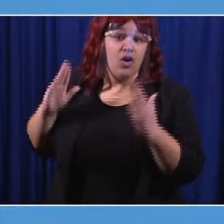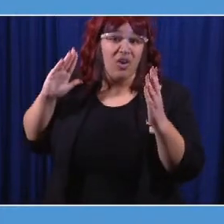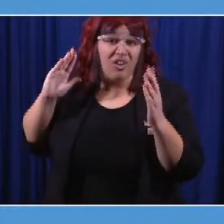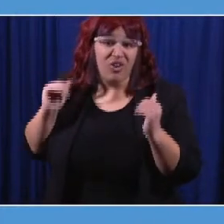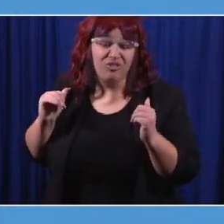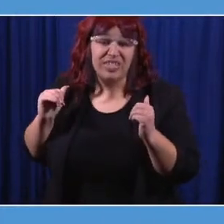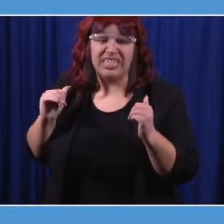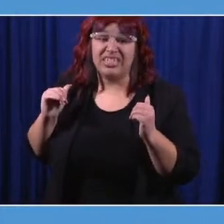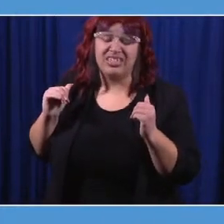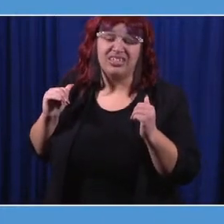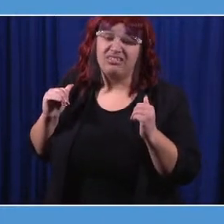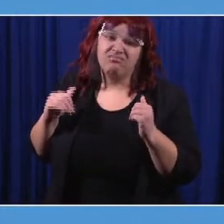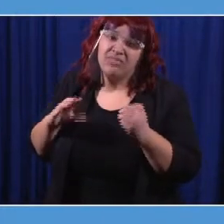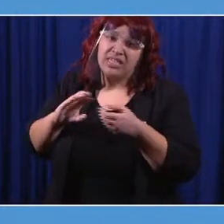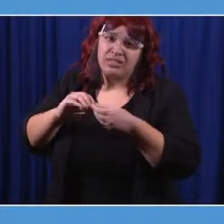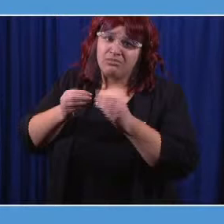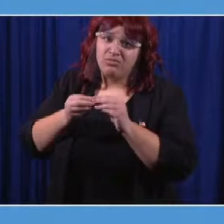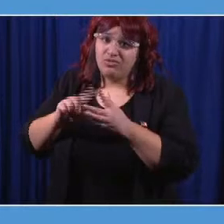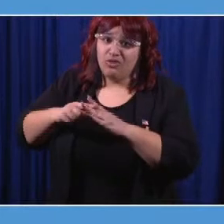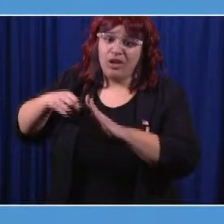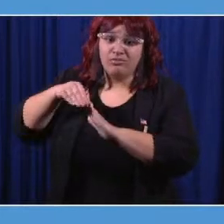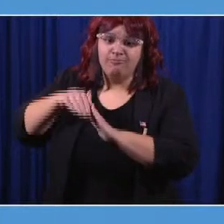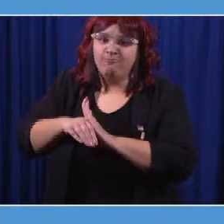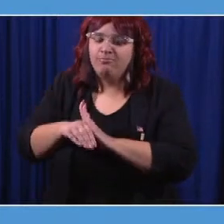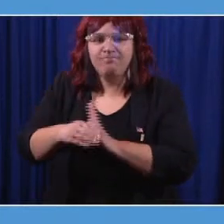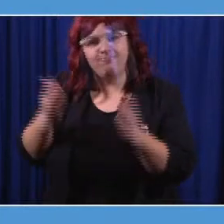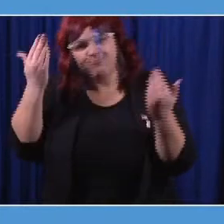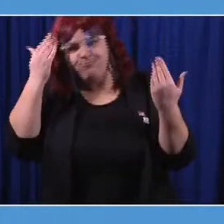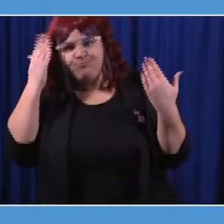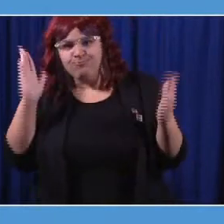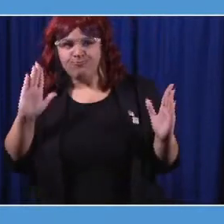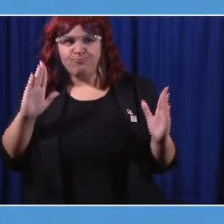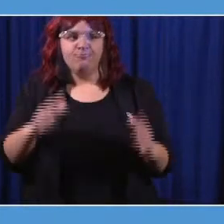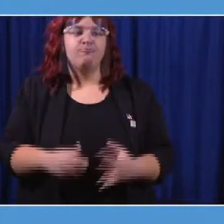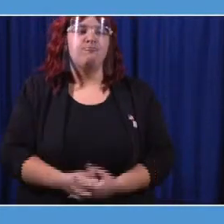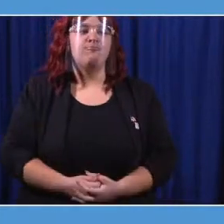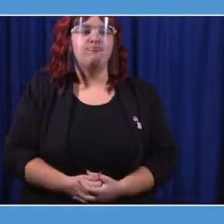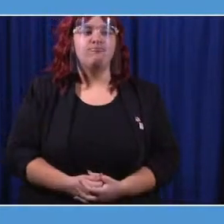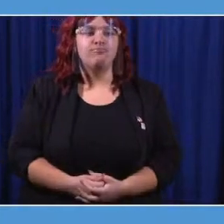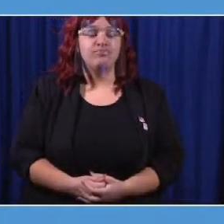coming down, but we just don't know that yet. We are averaging